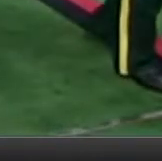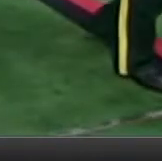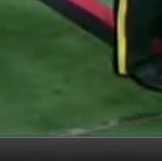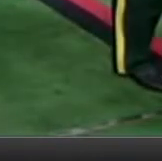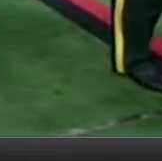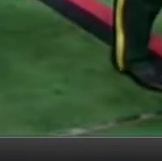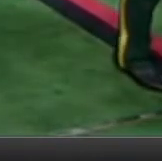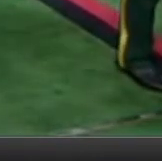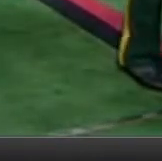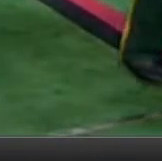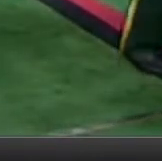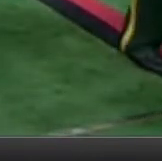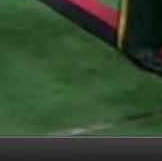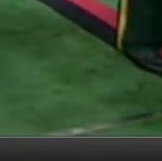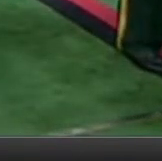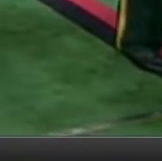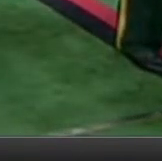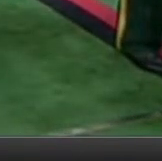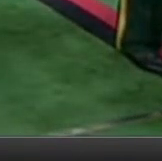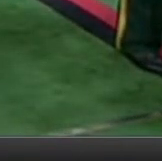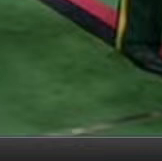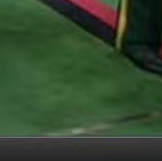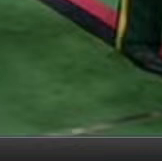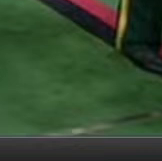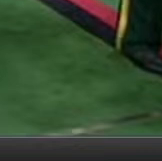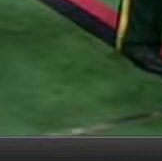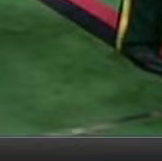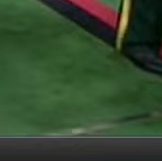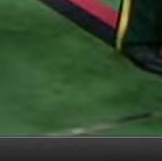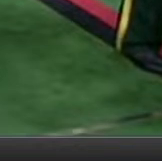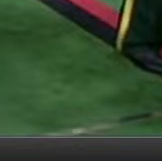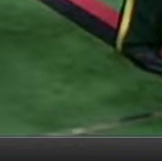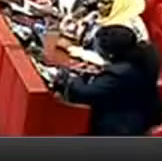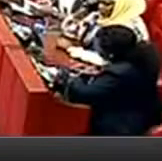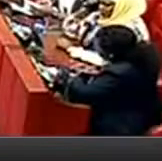And of course, lock the door for purpose of voting.